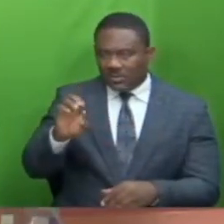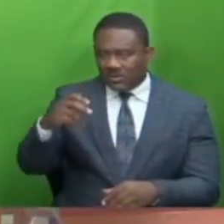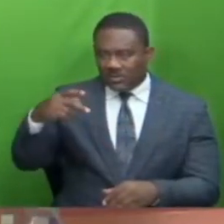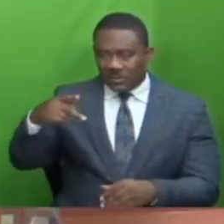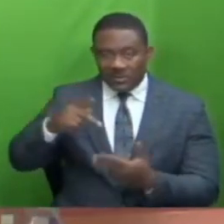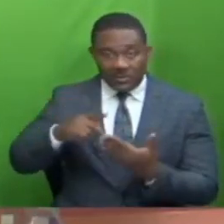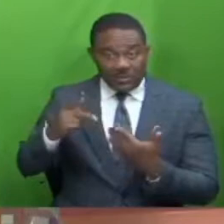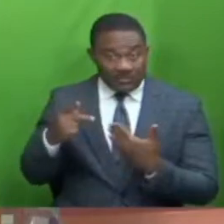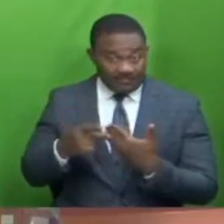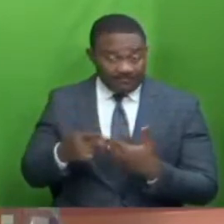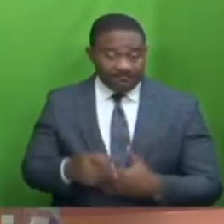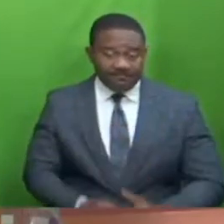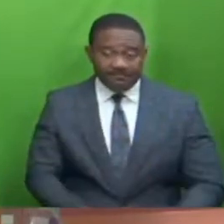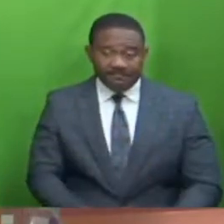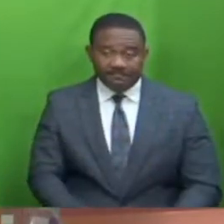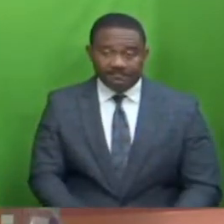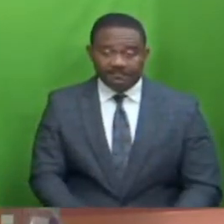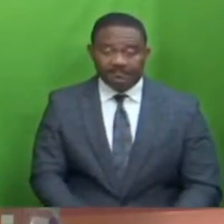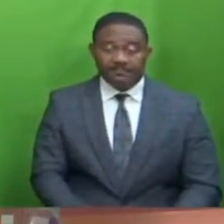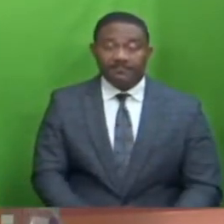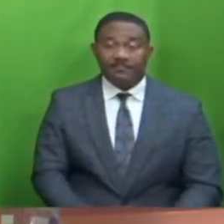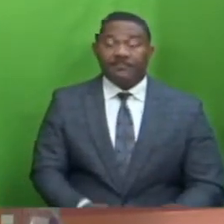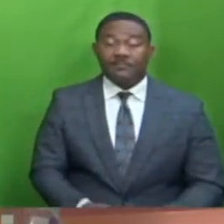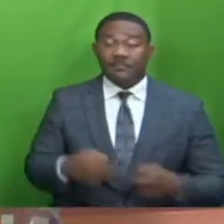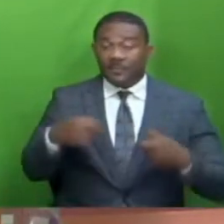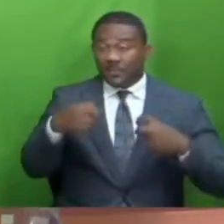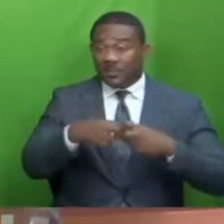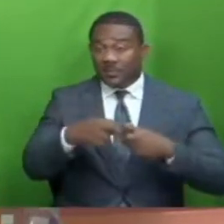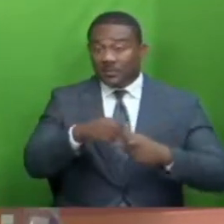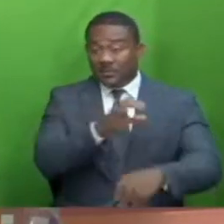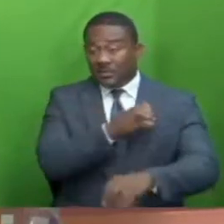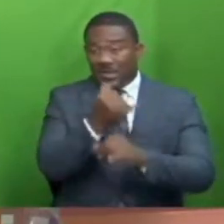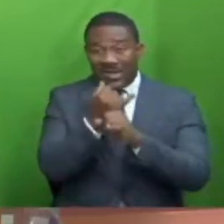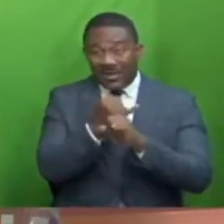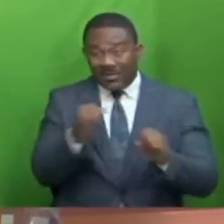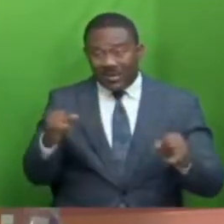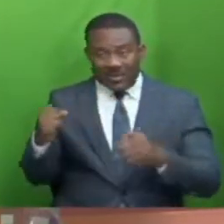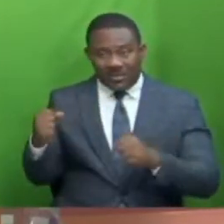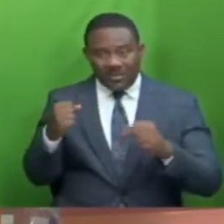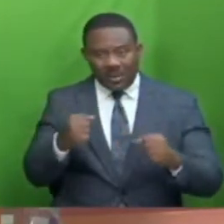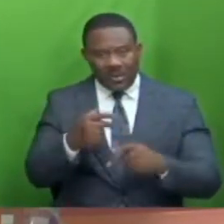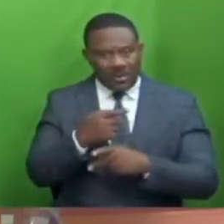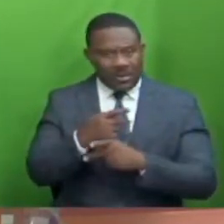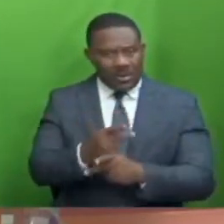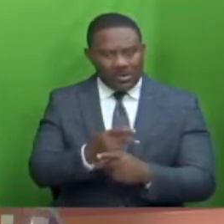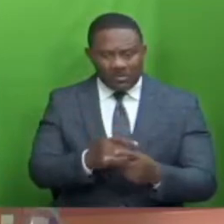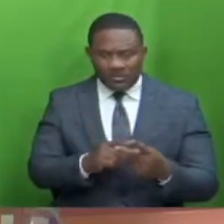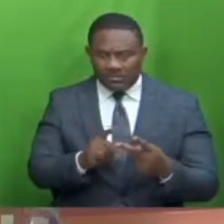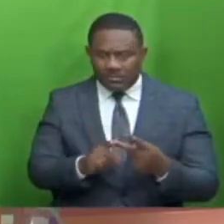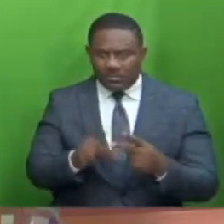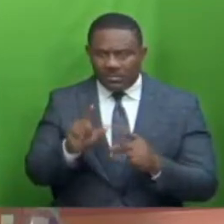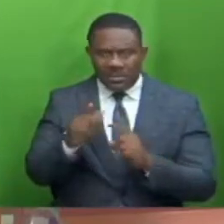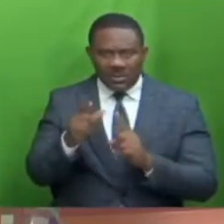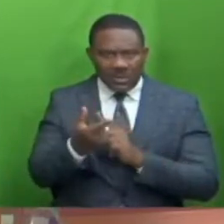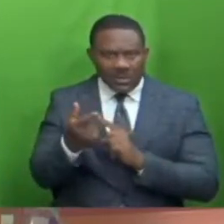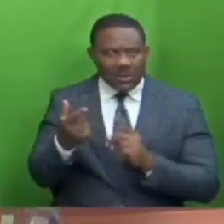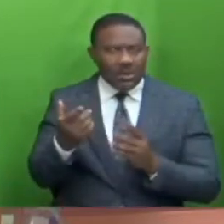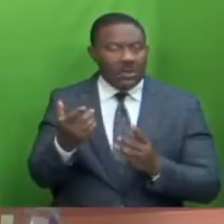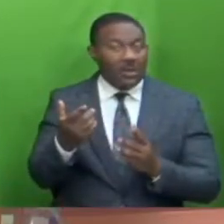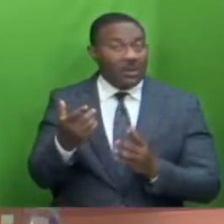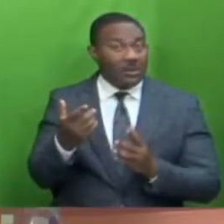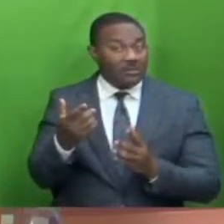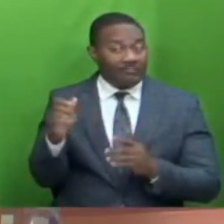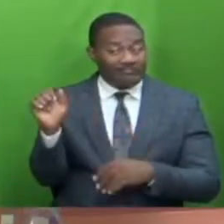then: energy sector independent power producers, cocoa bills, local US dollar